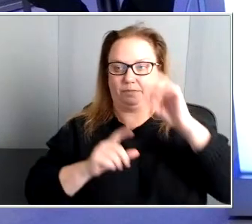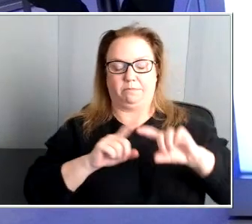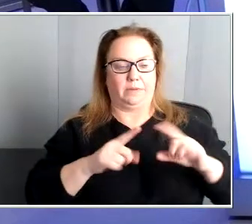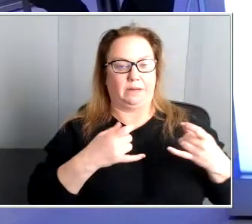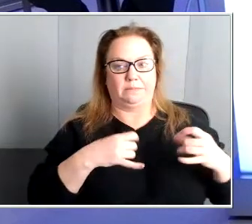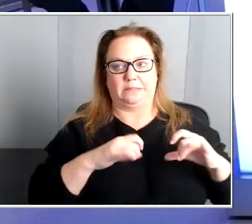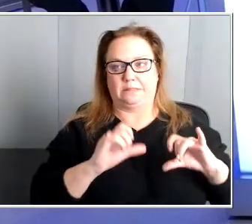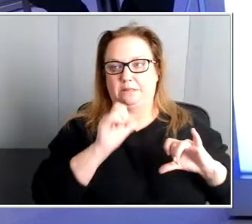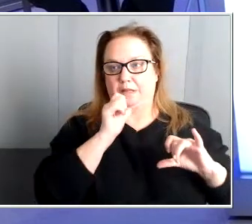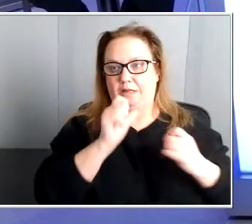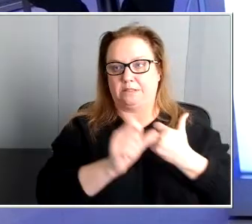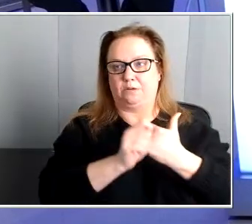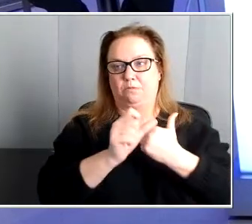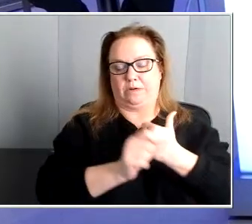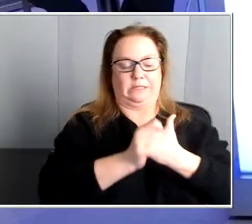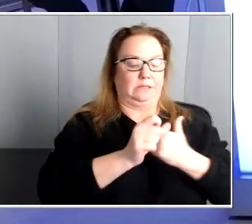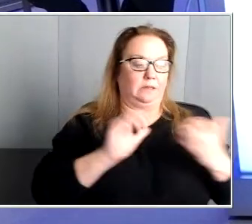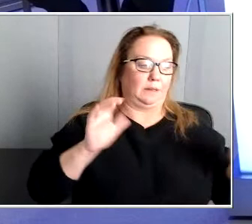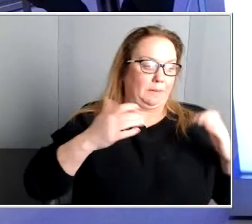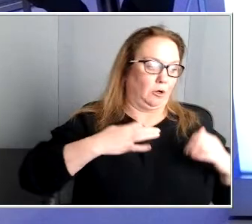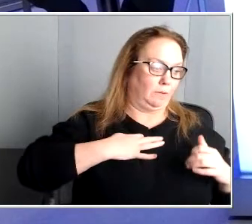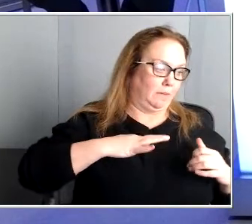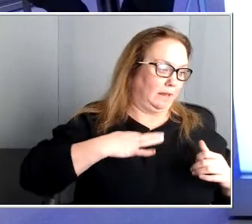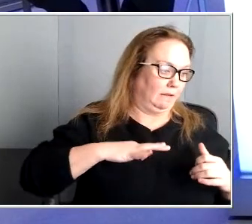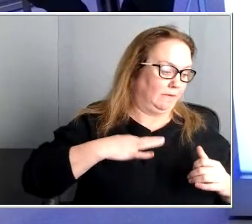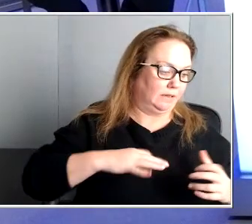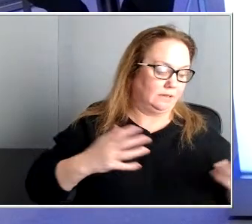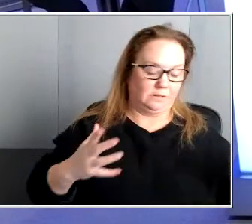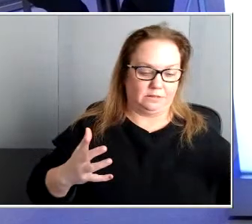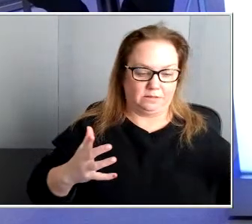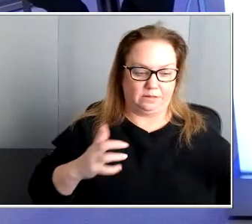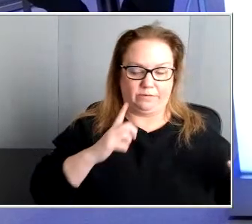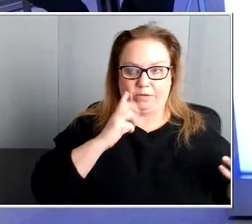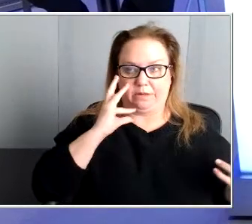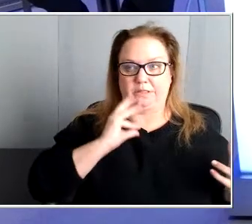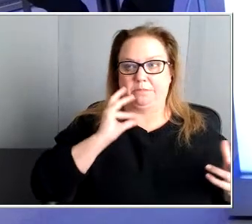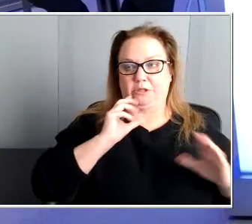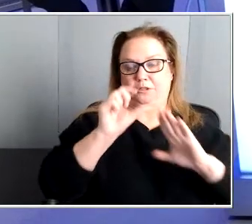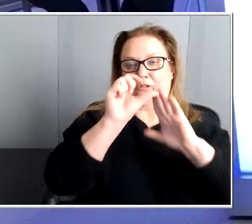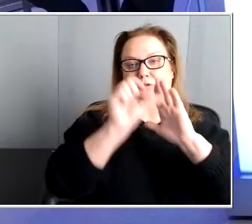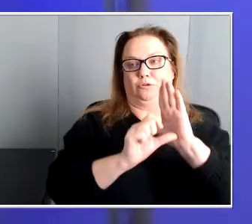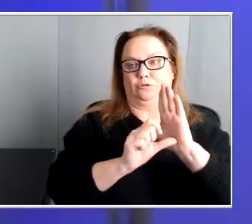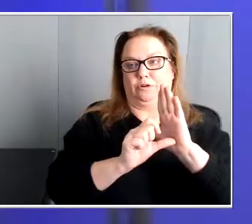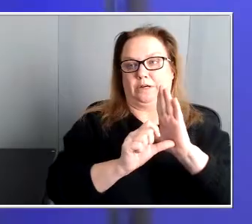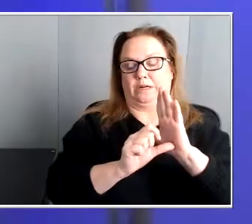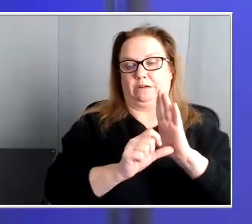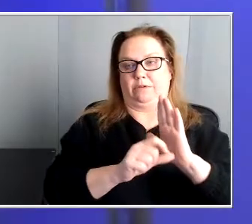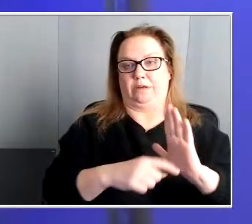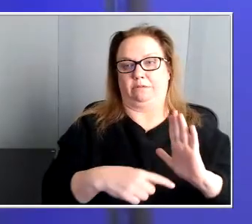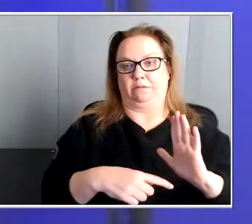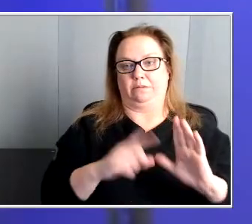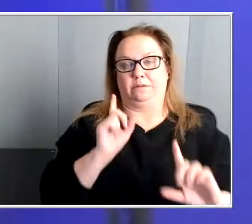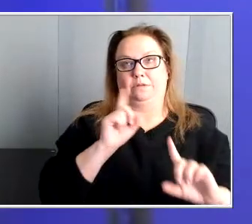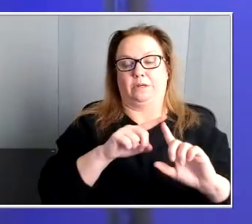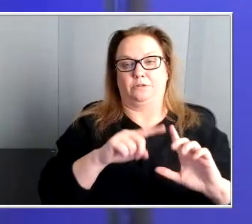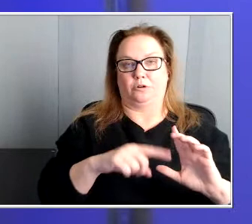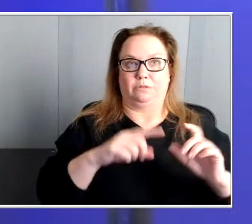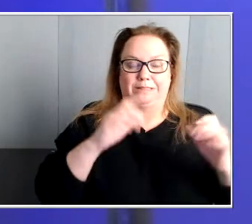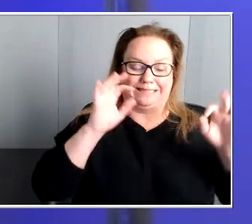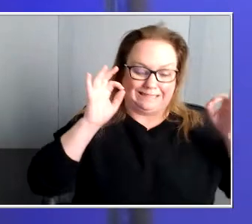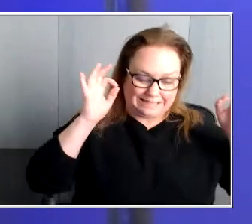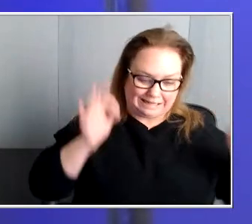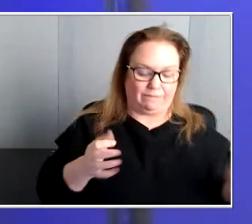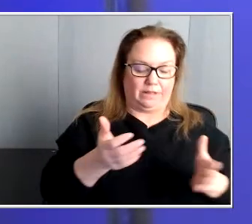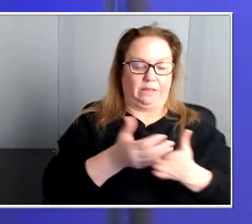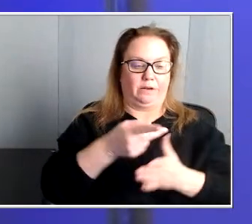it's a risk-benefit thing, right? I'm sure I wouldn't put them through another big operation unless we could demonstrate definitively that the new pump was better